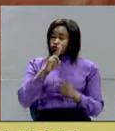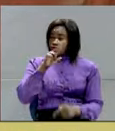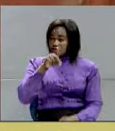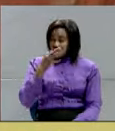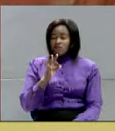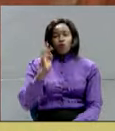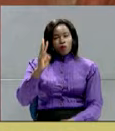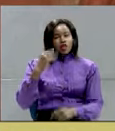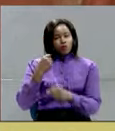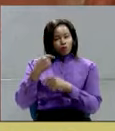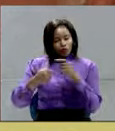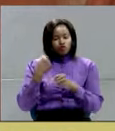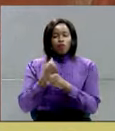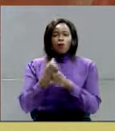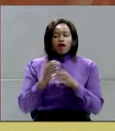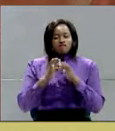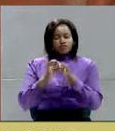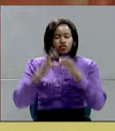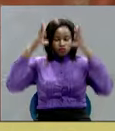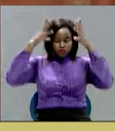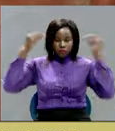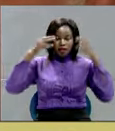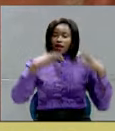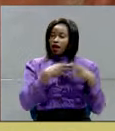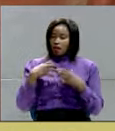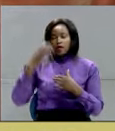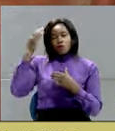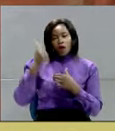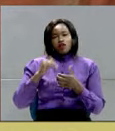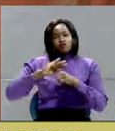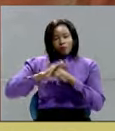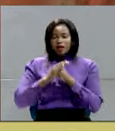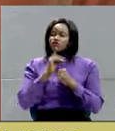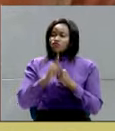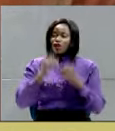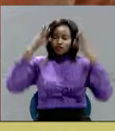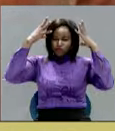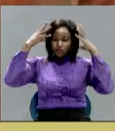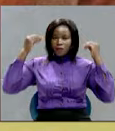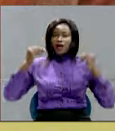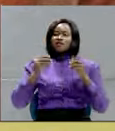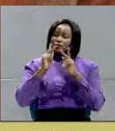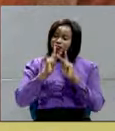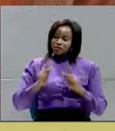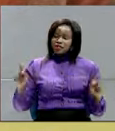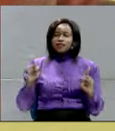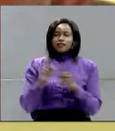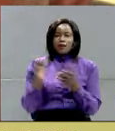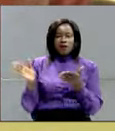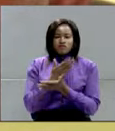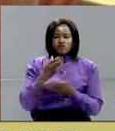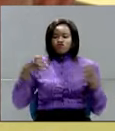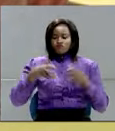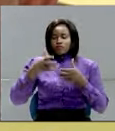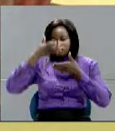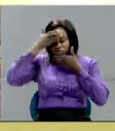continue working hand in hand with Somalian forces to make sure Somalia gets the lead of Al-Shabaab under the AMISOM